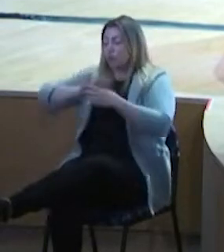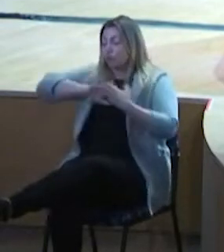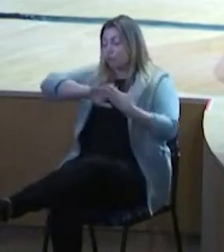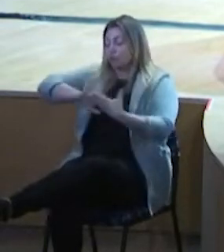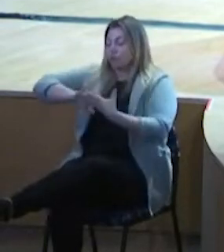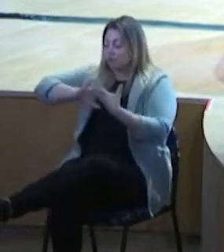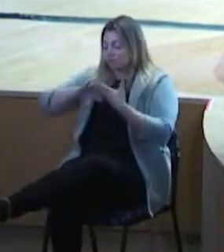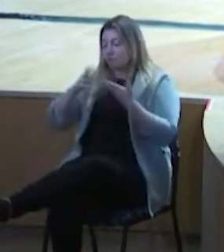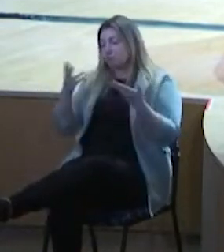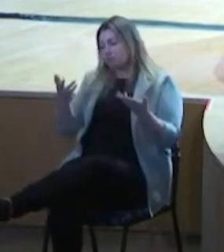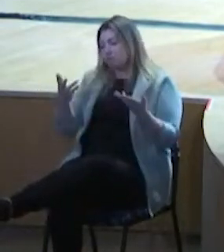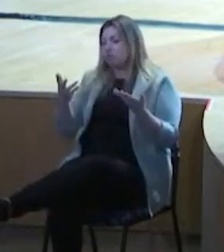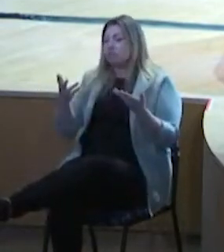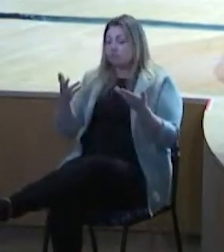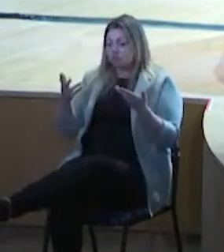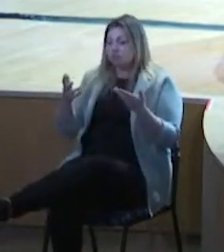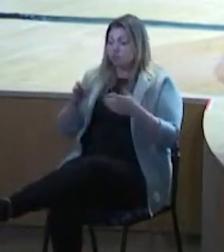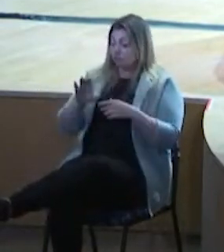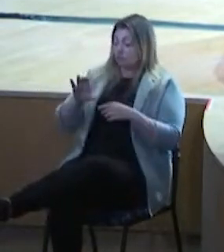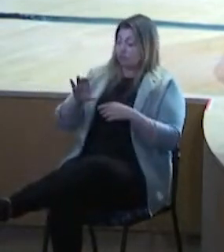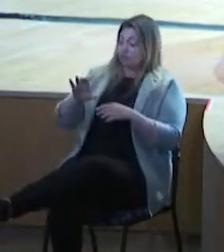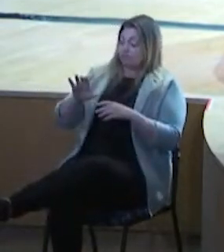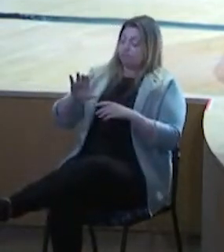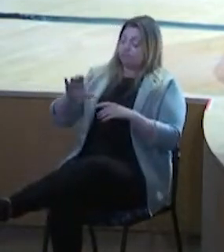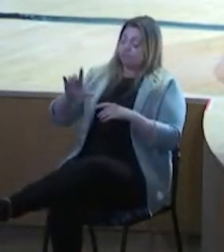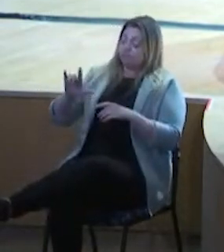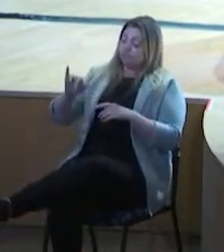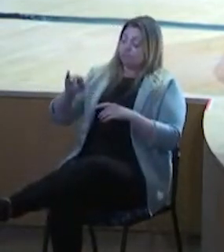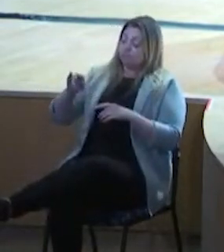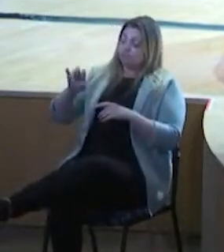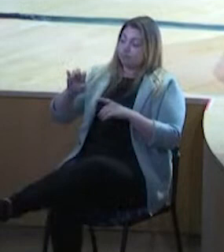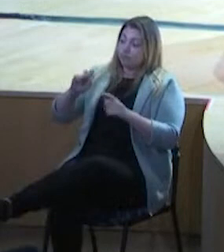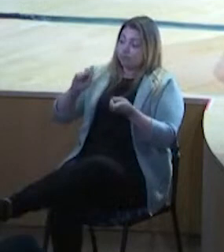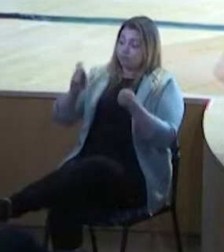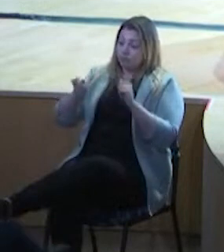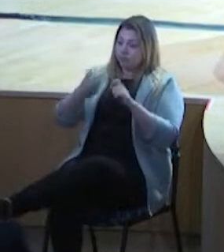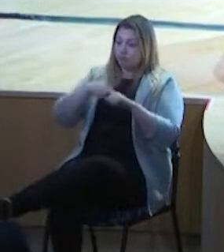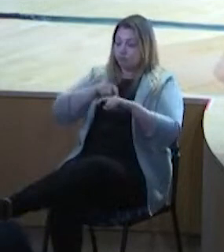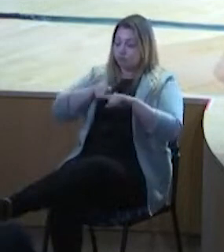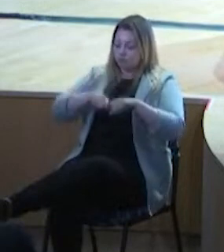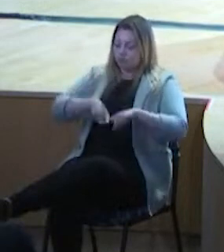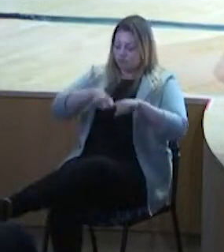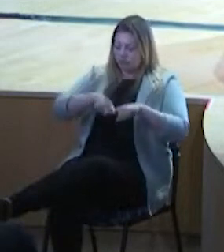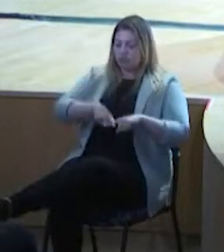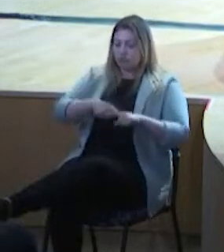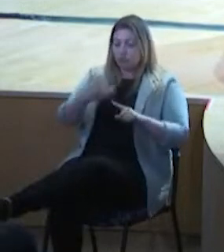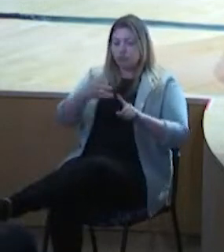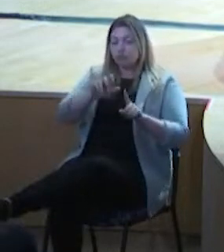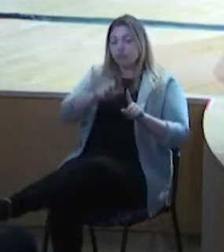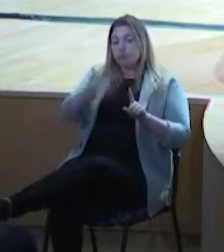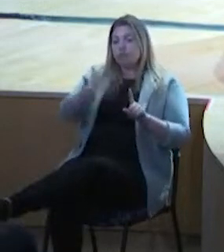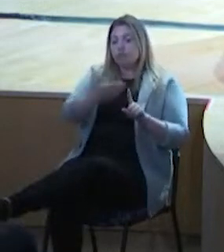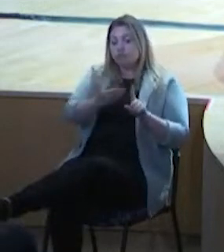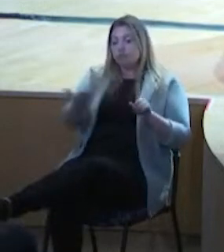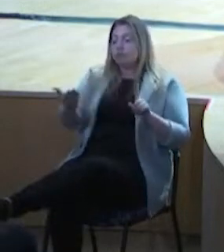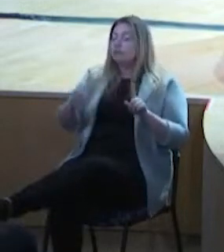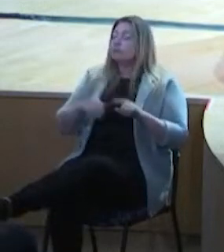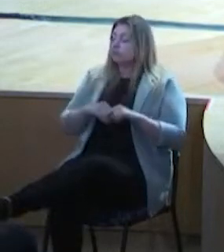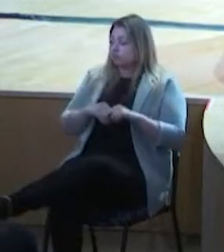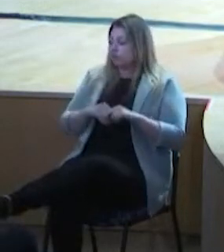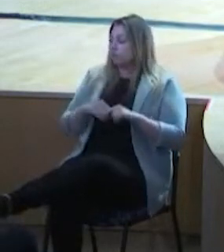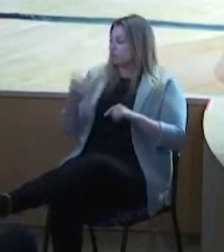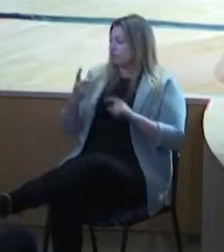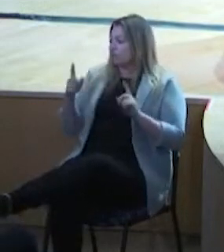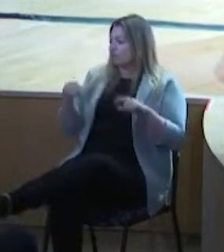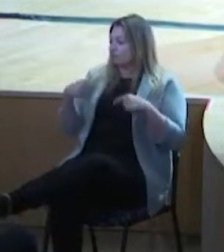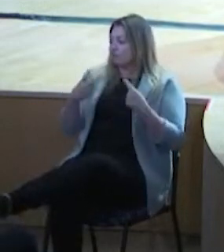So as climate is changing, we've had to rely on other sources. We've always been